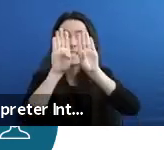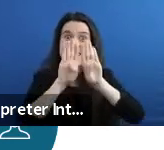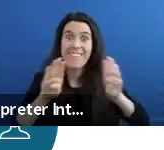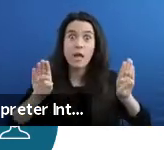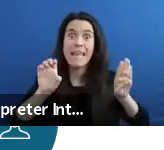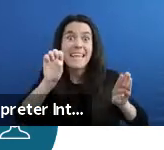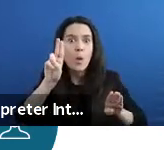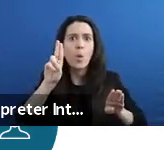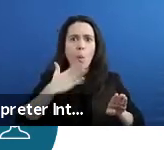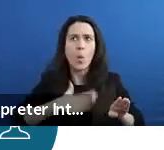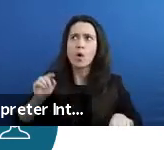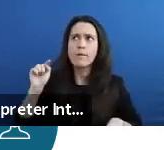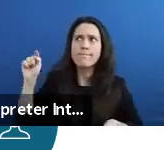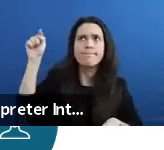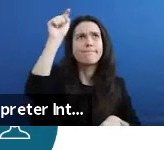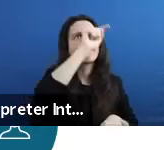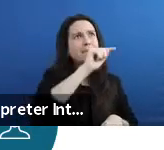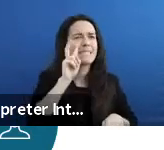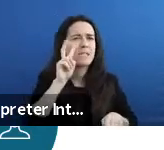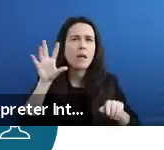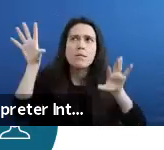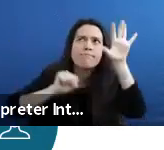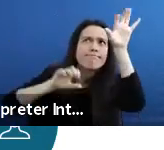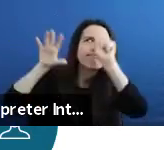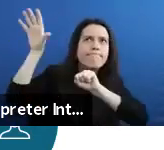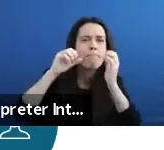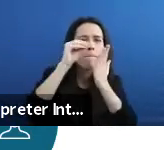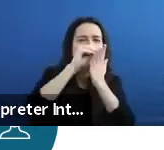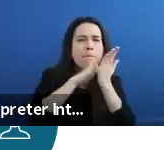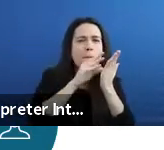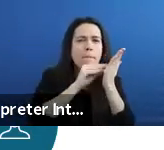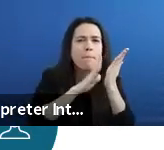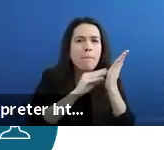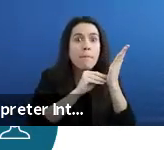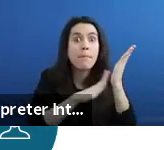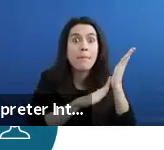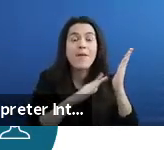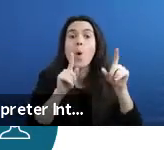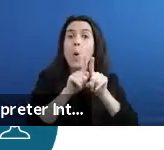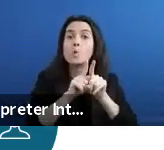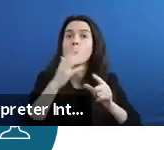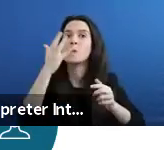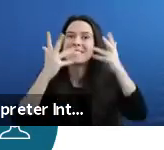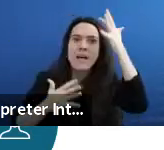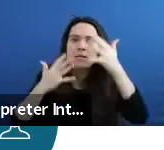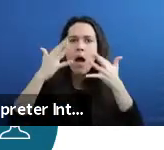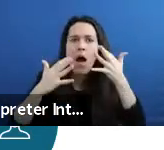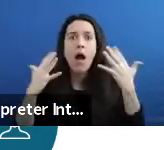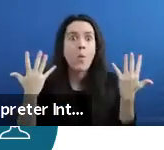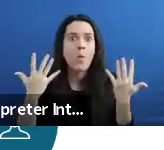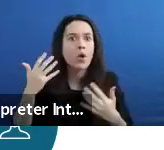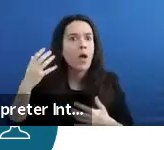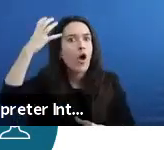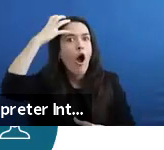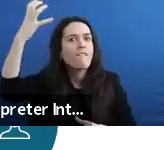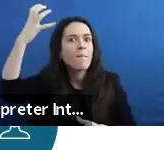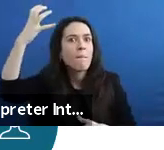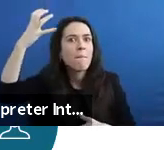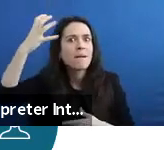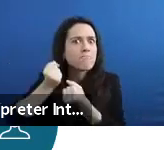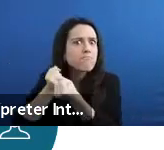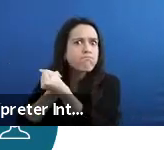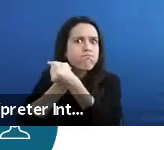and some other countries, as well as to collect data on the measures undertaken by government and theater organizations